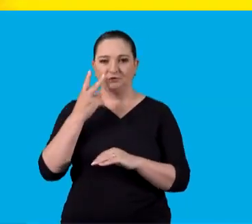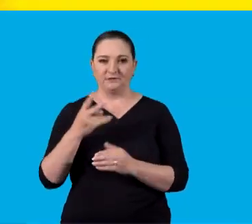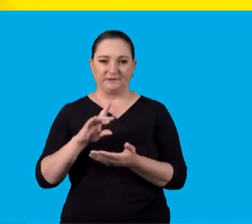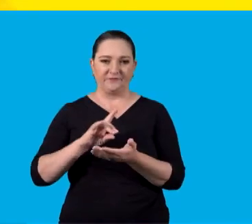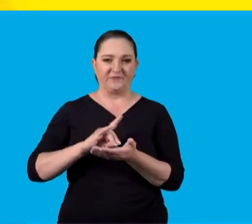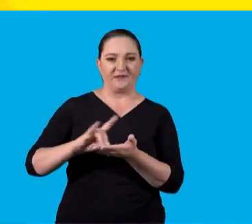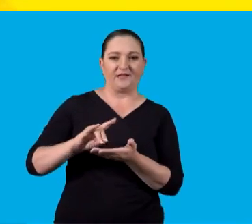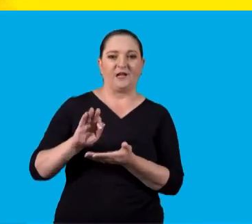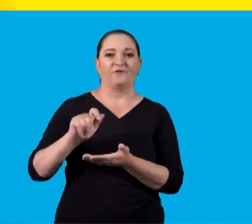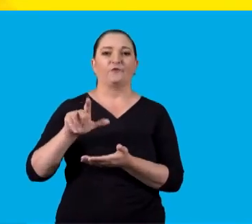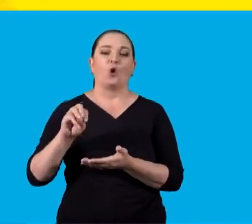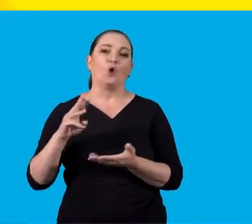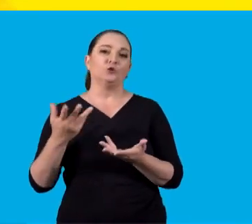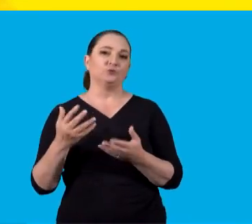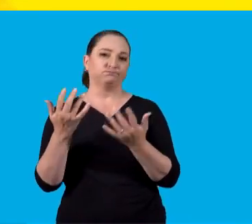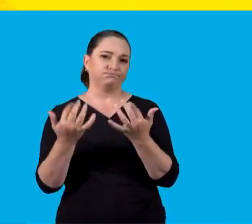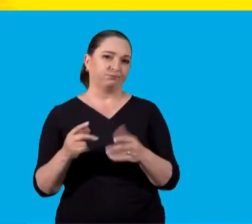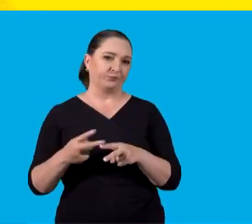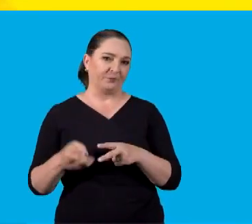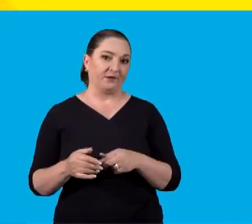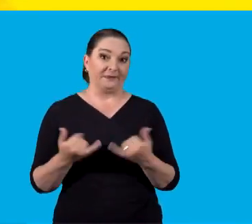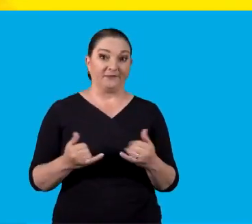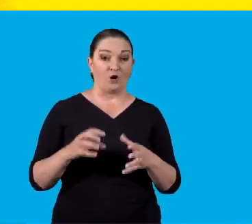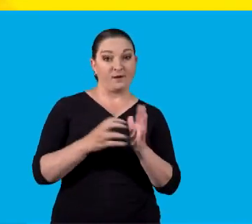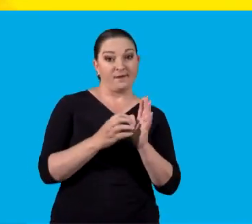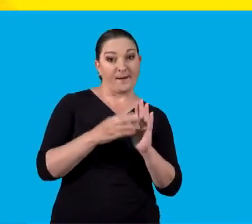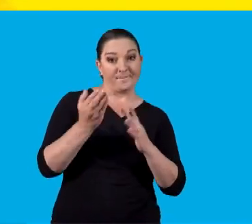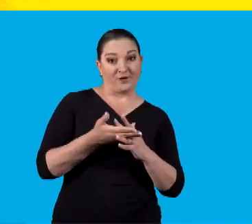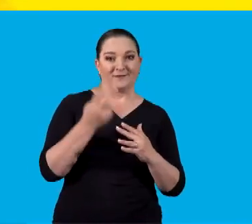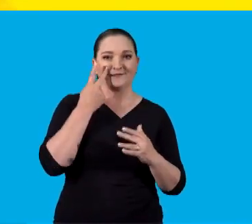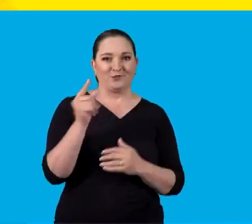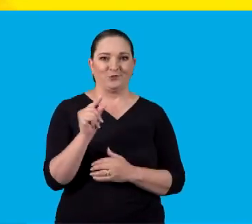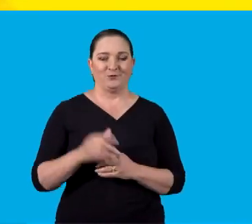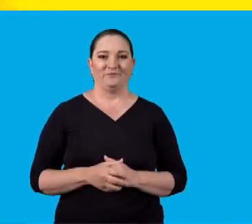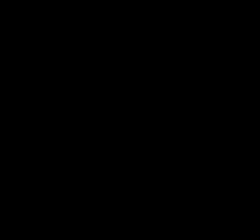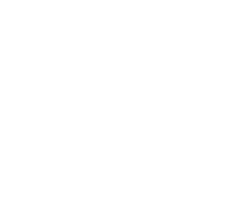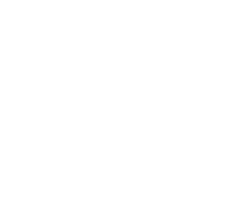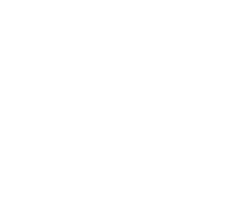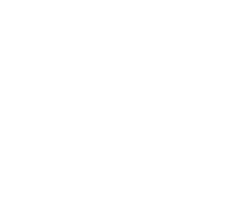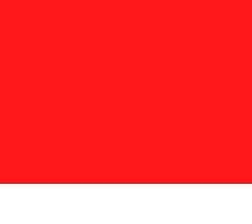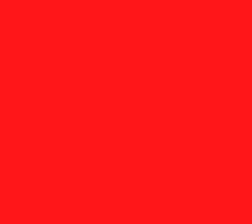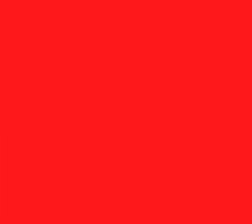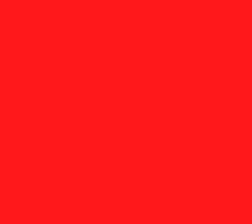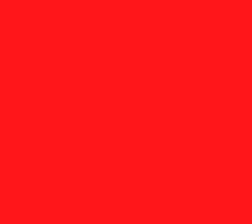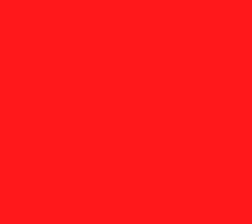flow statement. Dear learners, let's go for an ad break and I'll see you shortly.